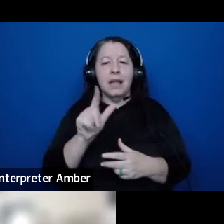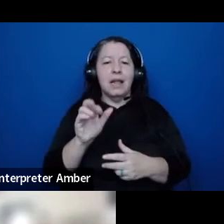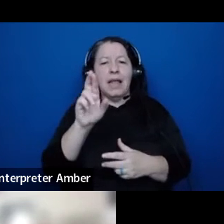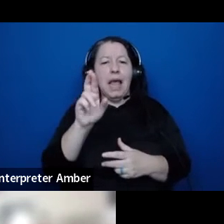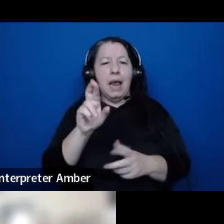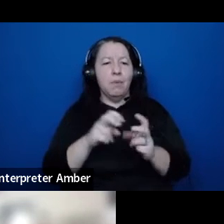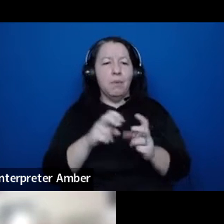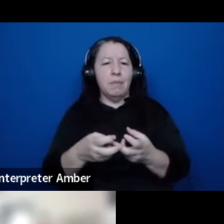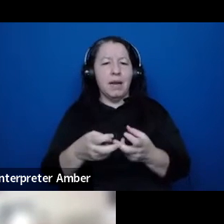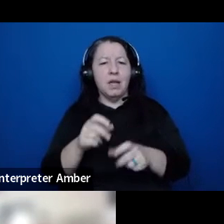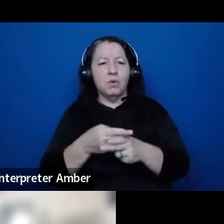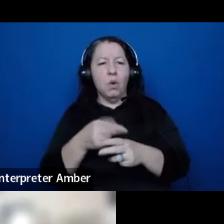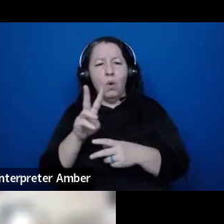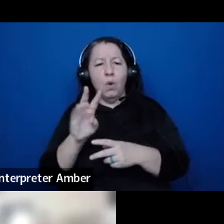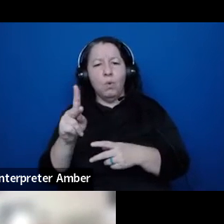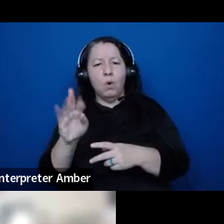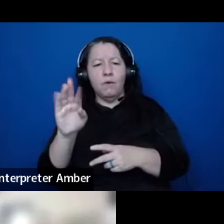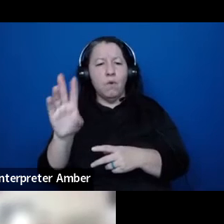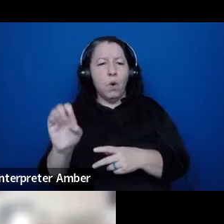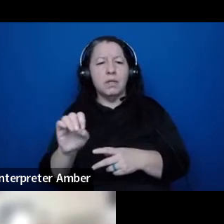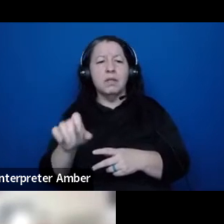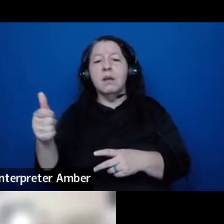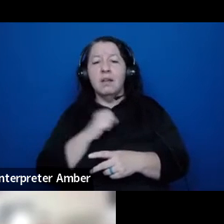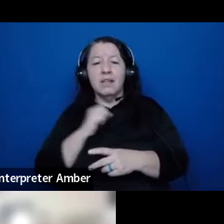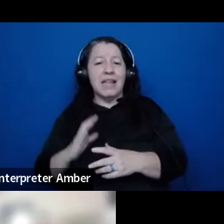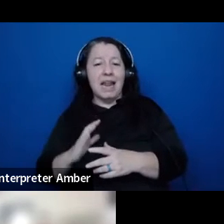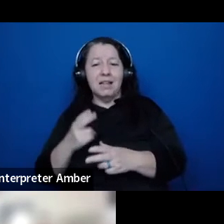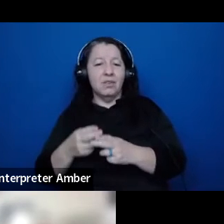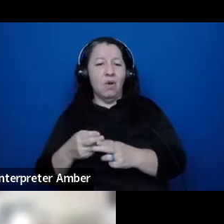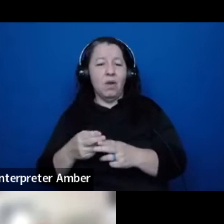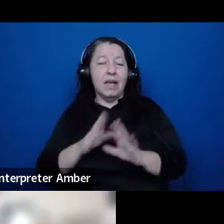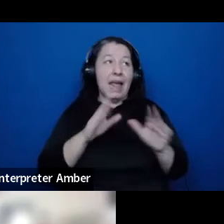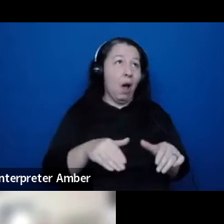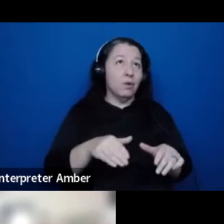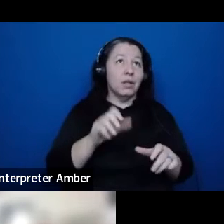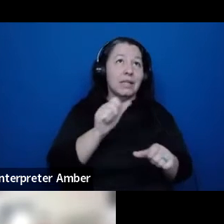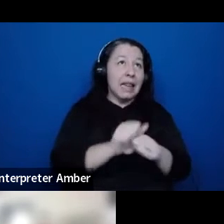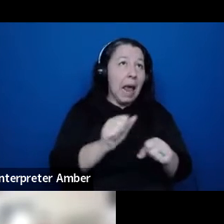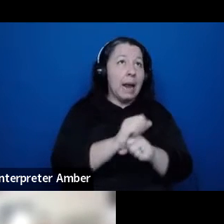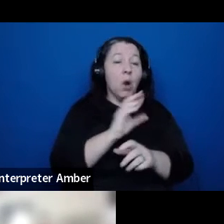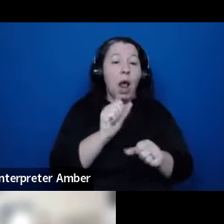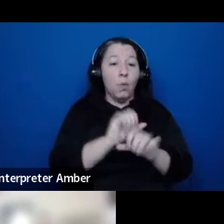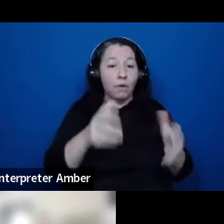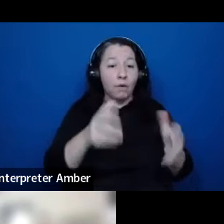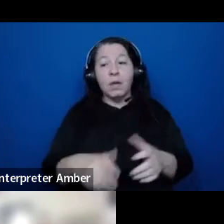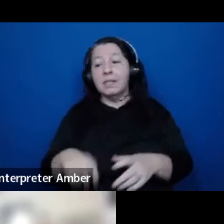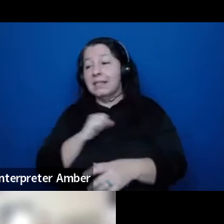workforce. In the Senate, it's labor and workforce, in the House, it's labor and workforce. In the Senate, it's workforce,